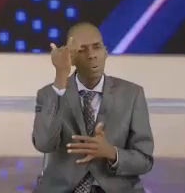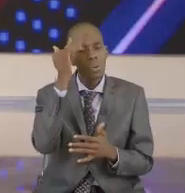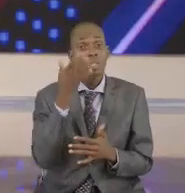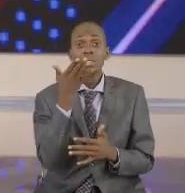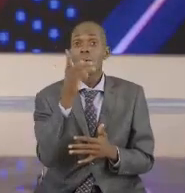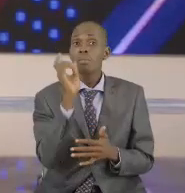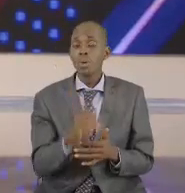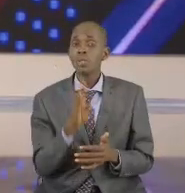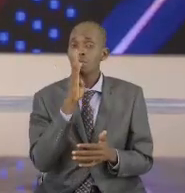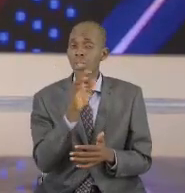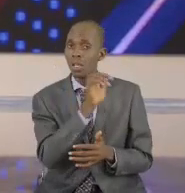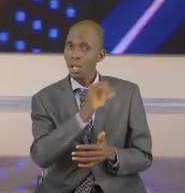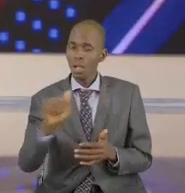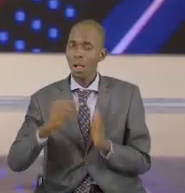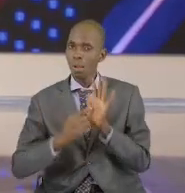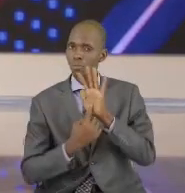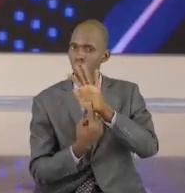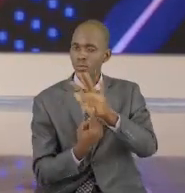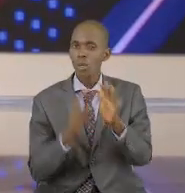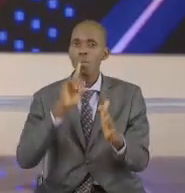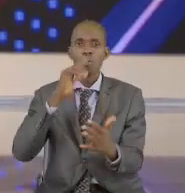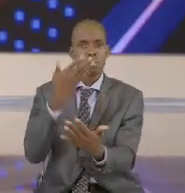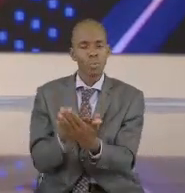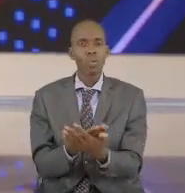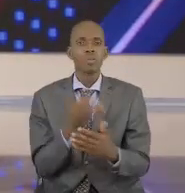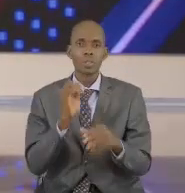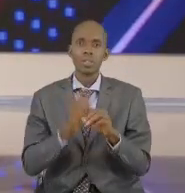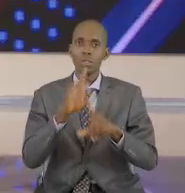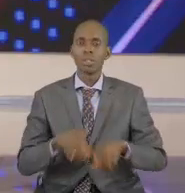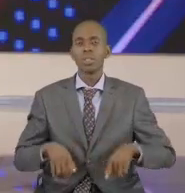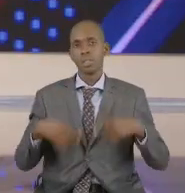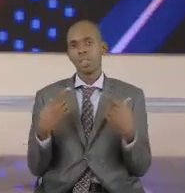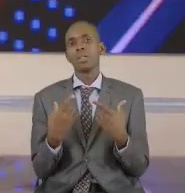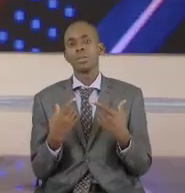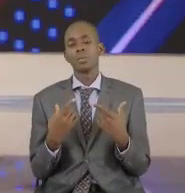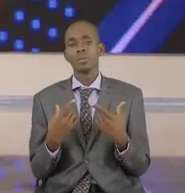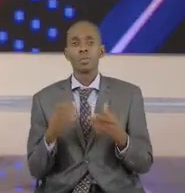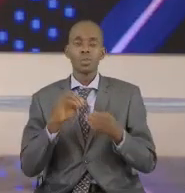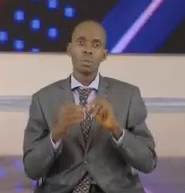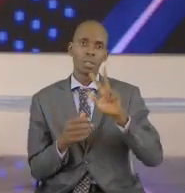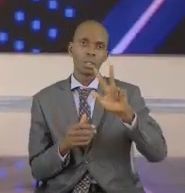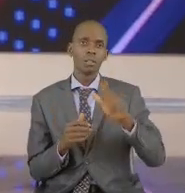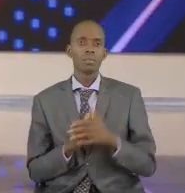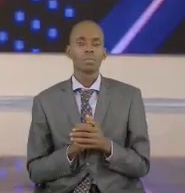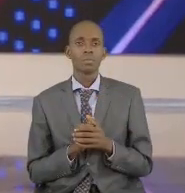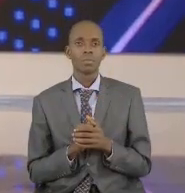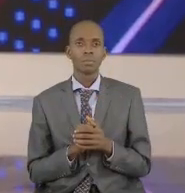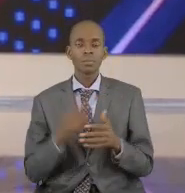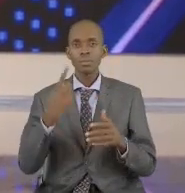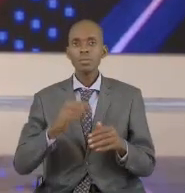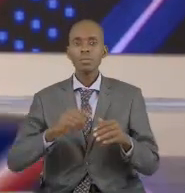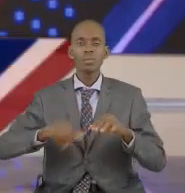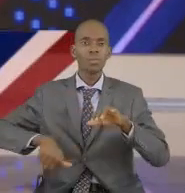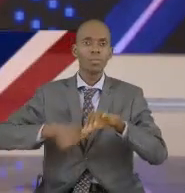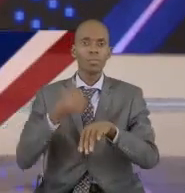evident purpose in your life. Why that connection, consultation is there? Number three, the established